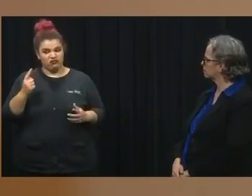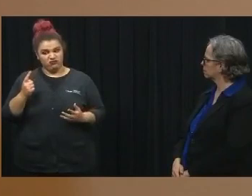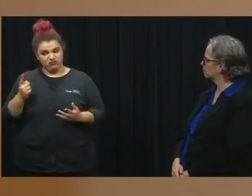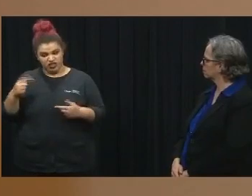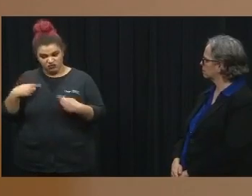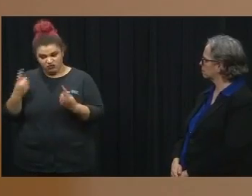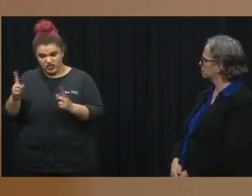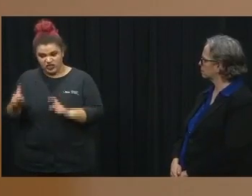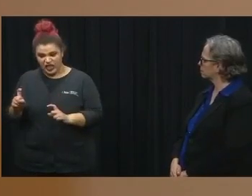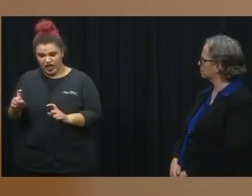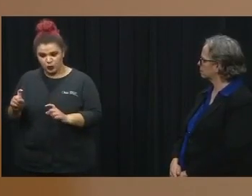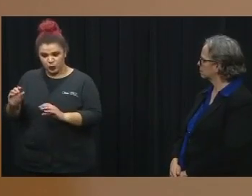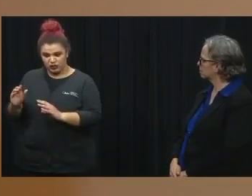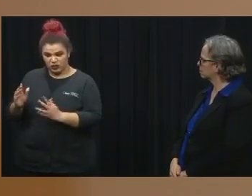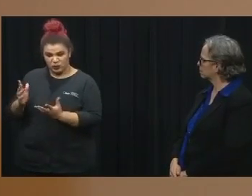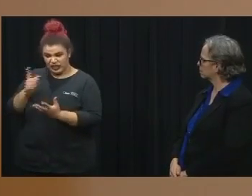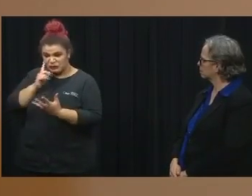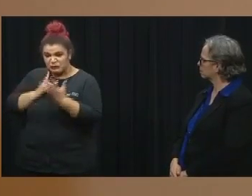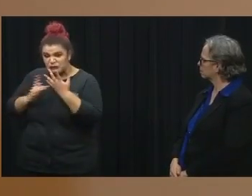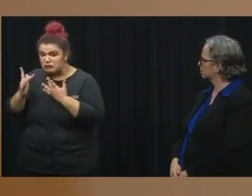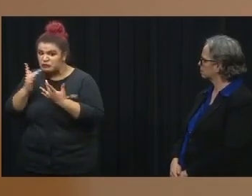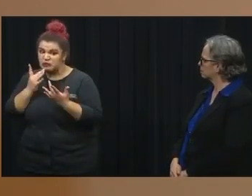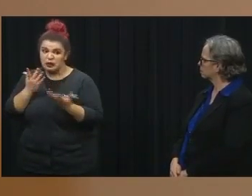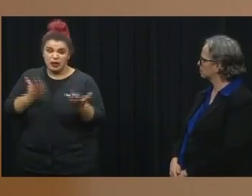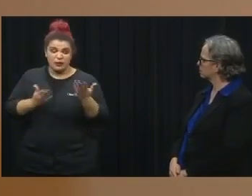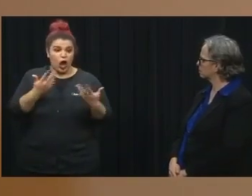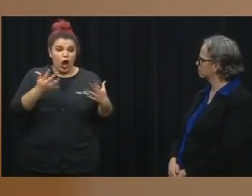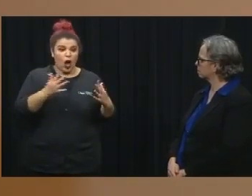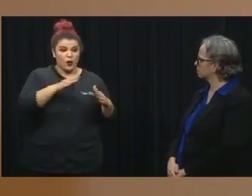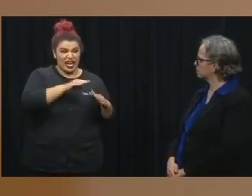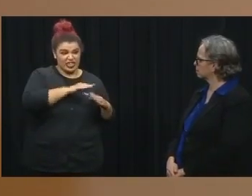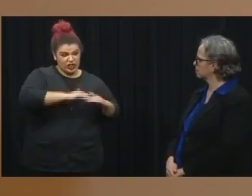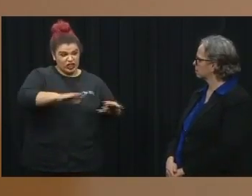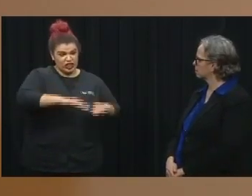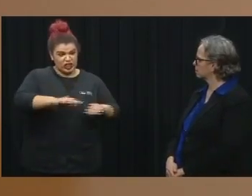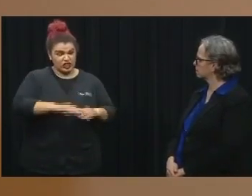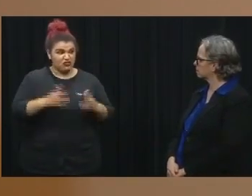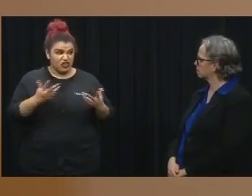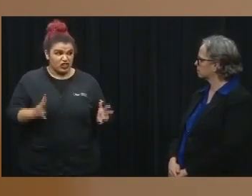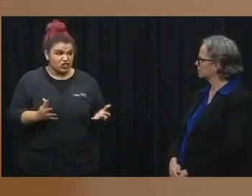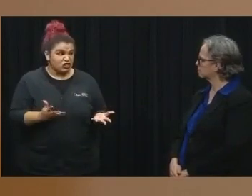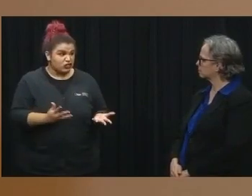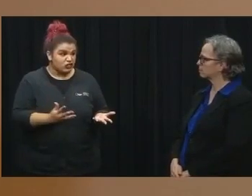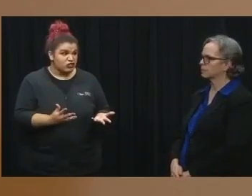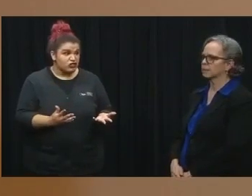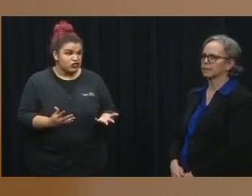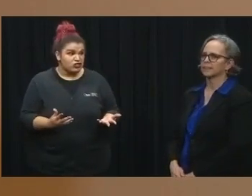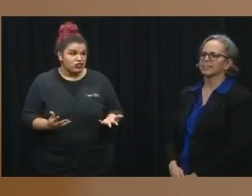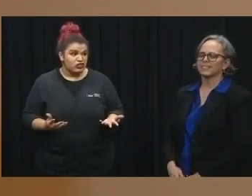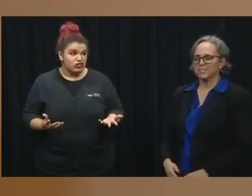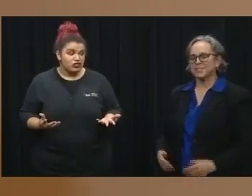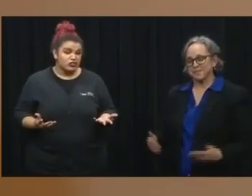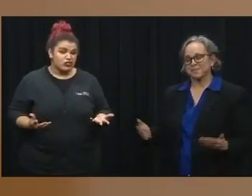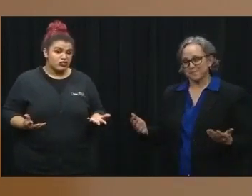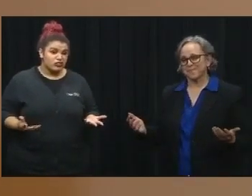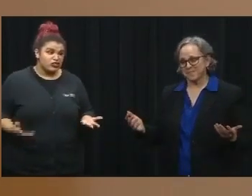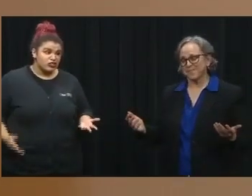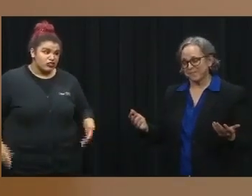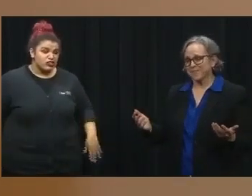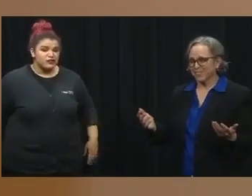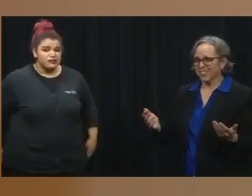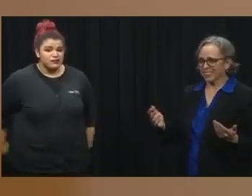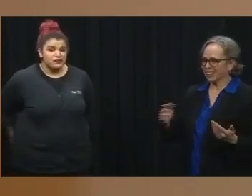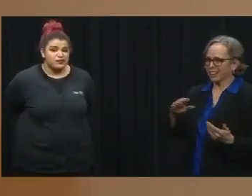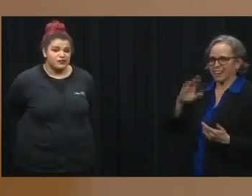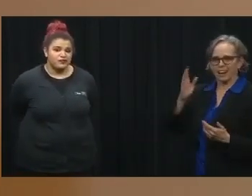know? Absolutely, and we will never be able to document all those cases. Of course, we'll see that percentage that enter our